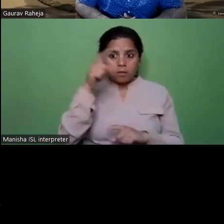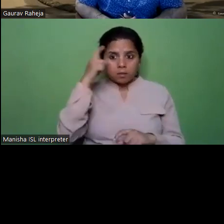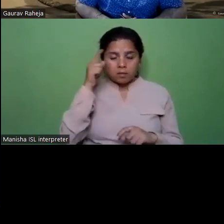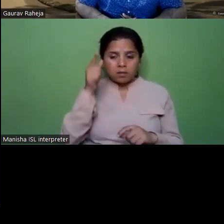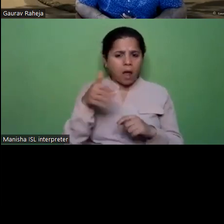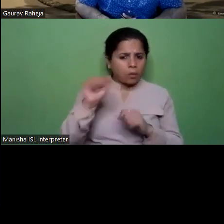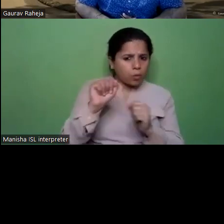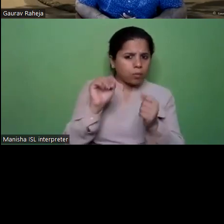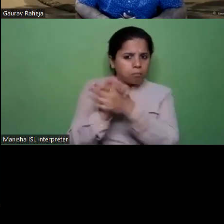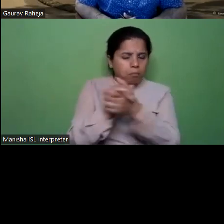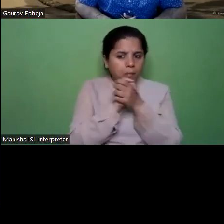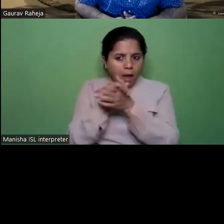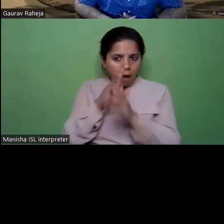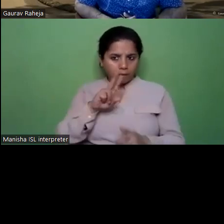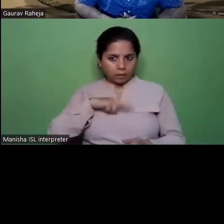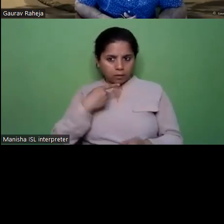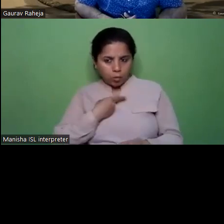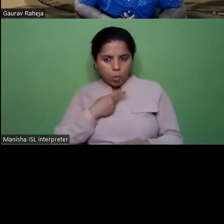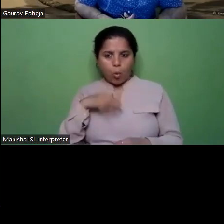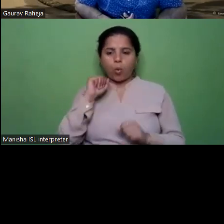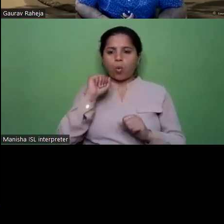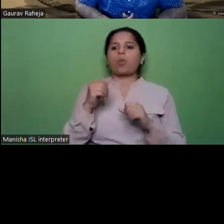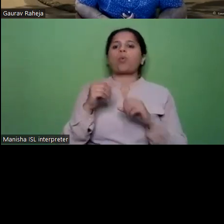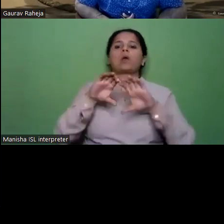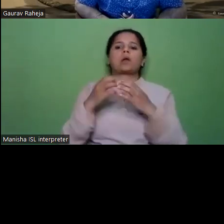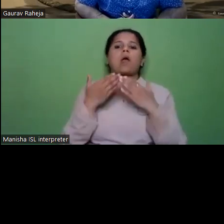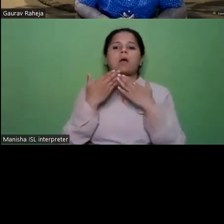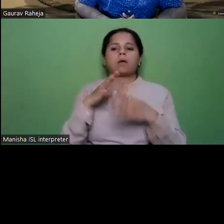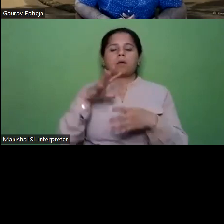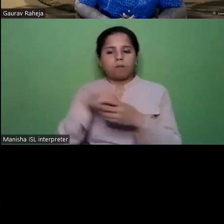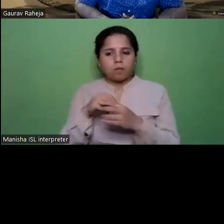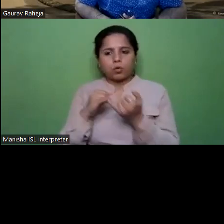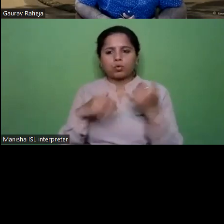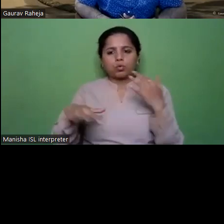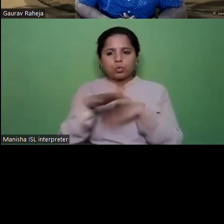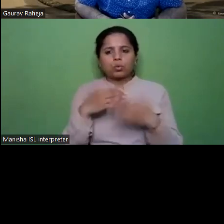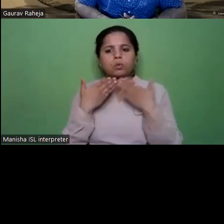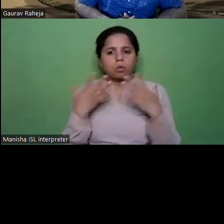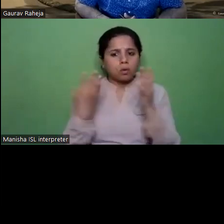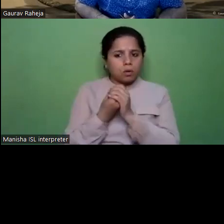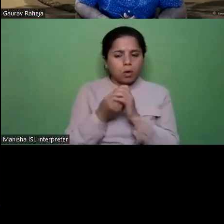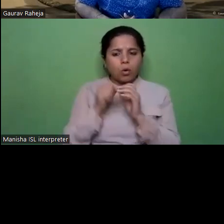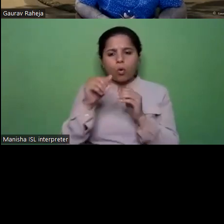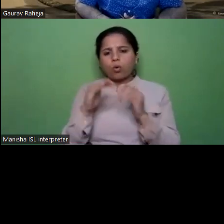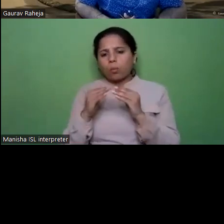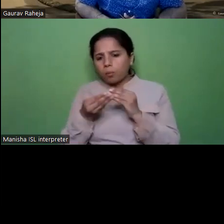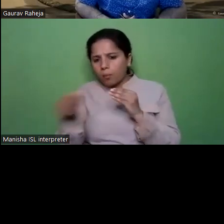friend, your classmate, your social mate, your neighbor?